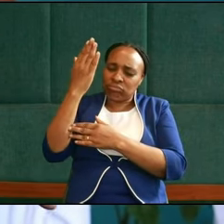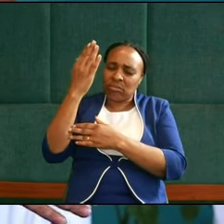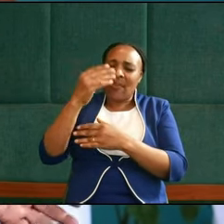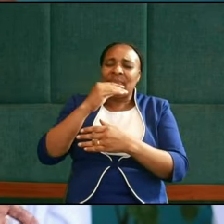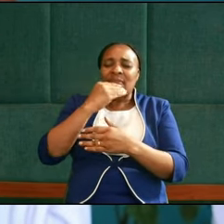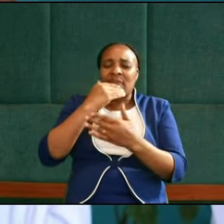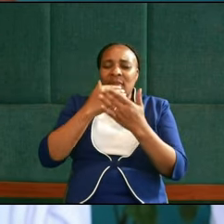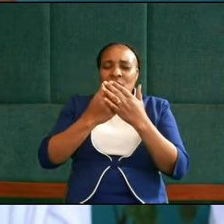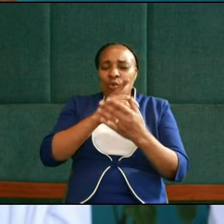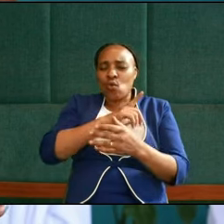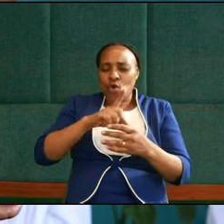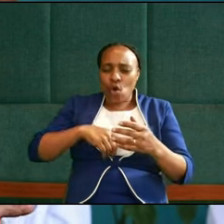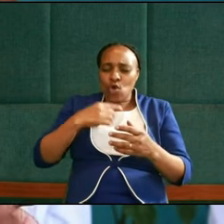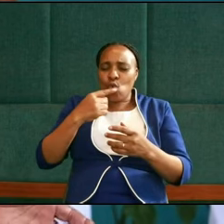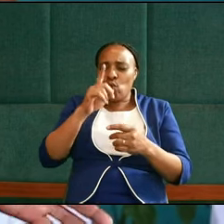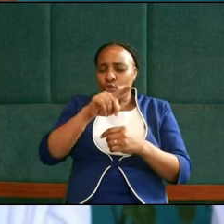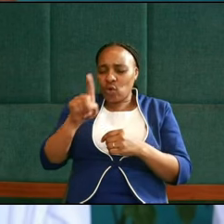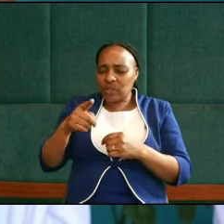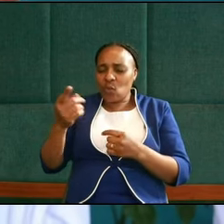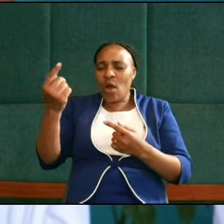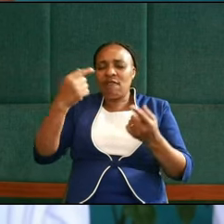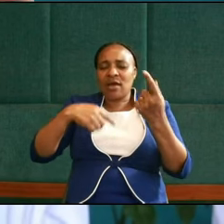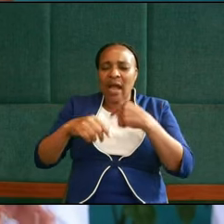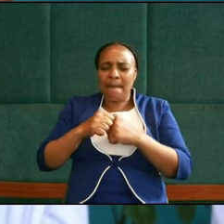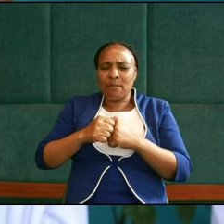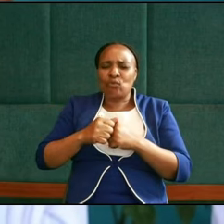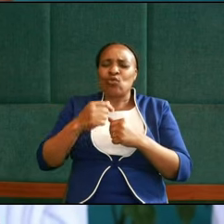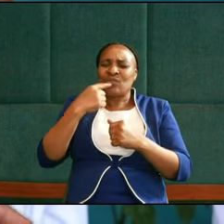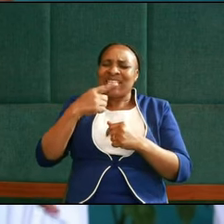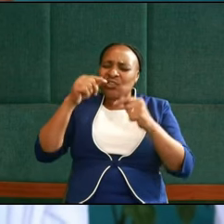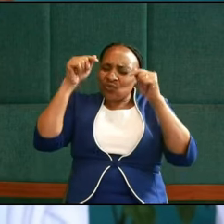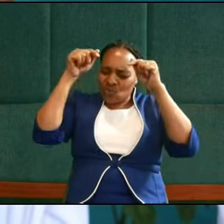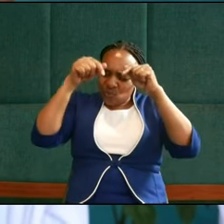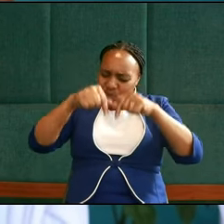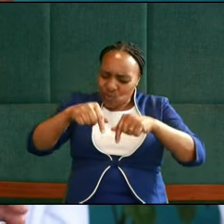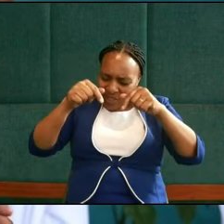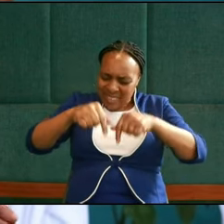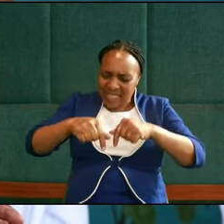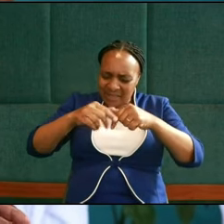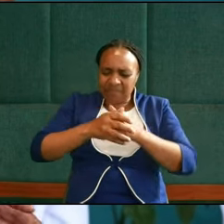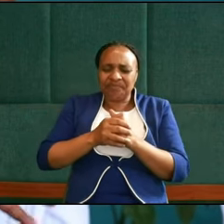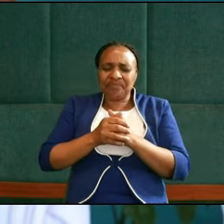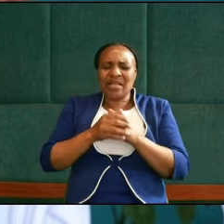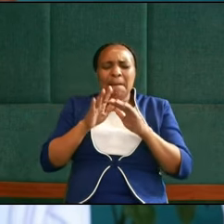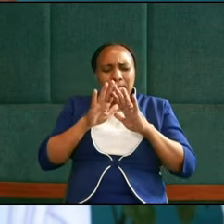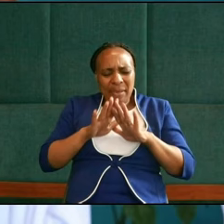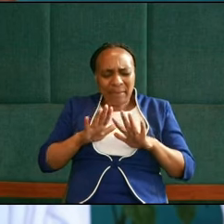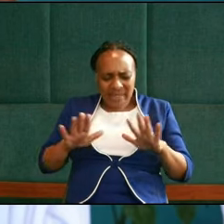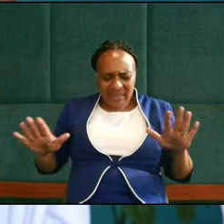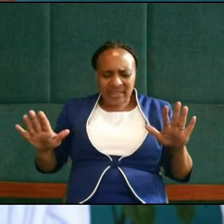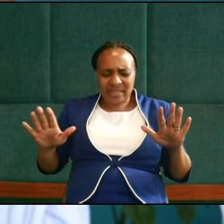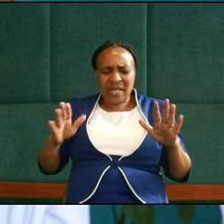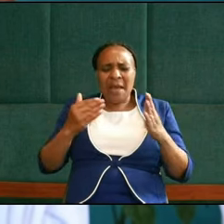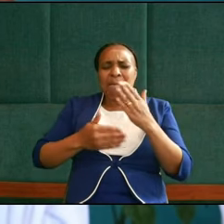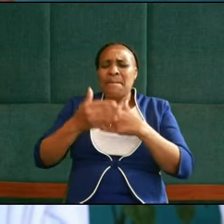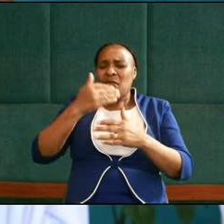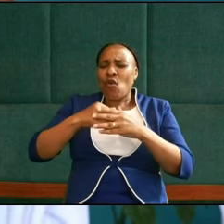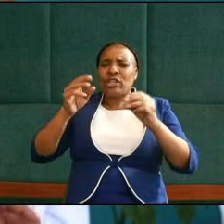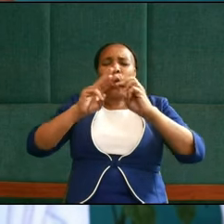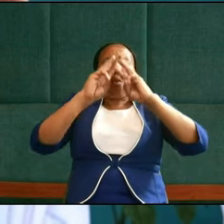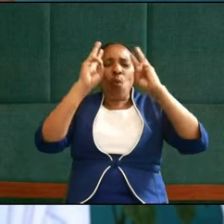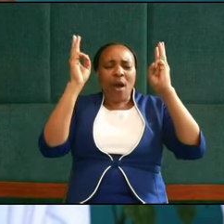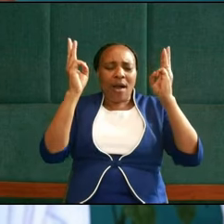Thank you, Lord, for those who have come. And they say, today, publicly, before the entire